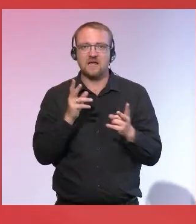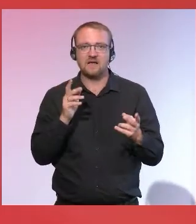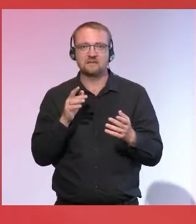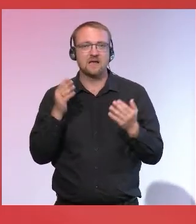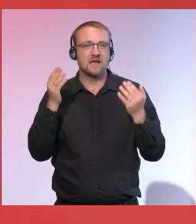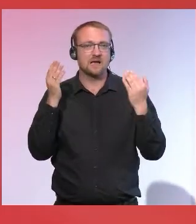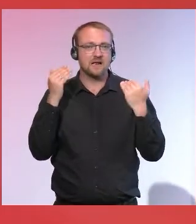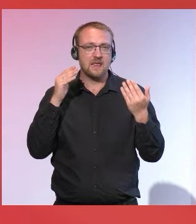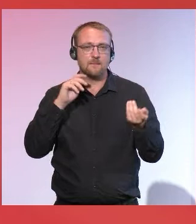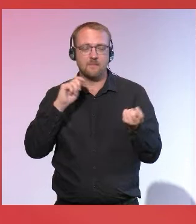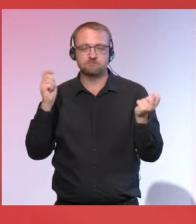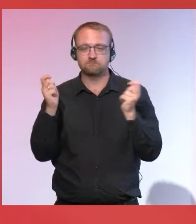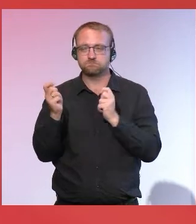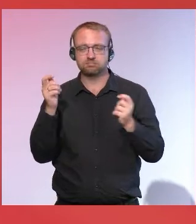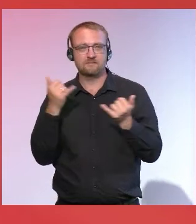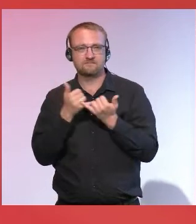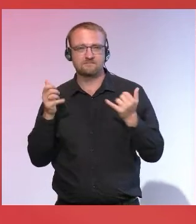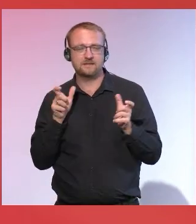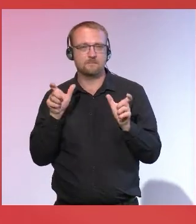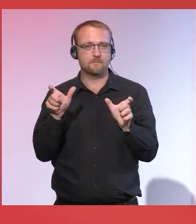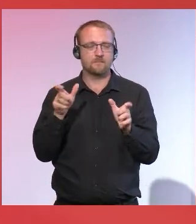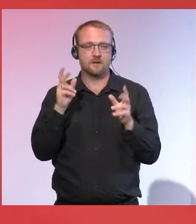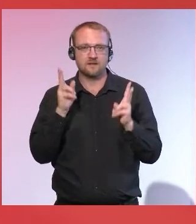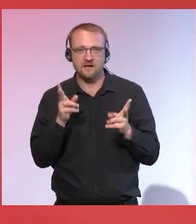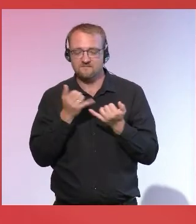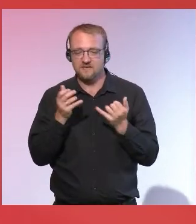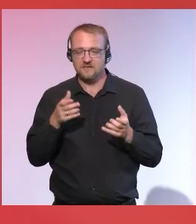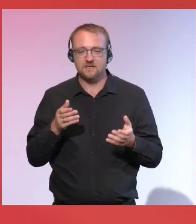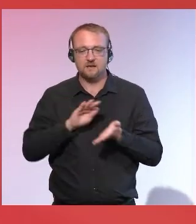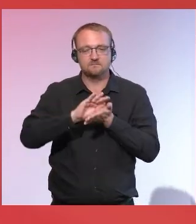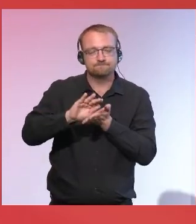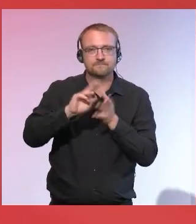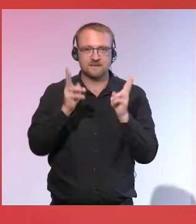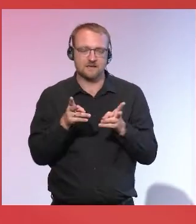on nature. And as you can see, here they're showing different